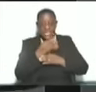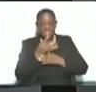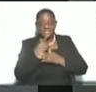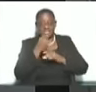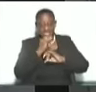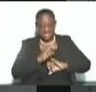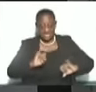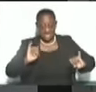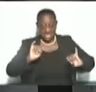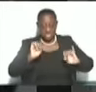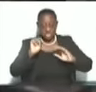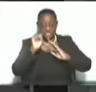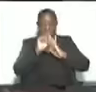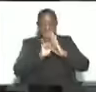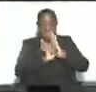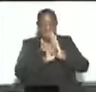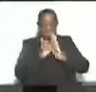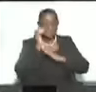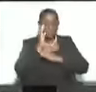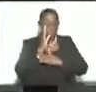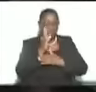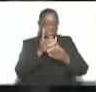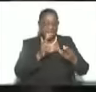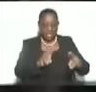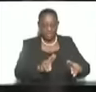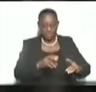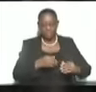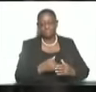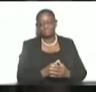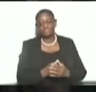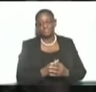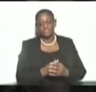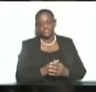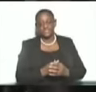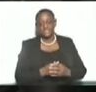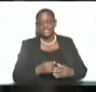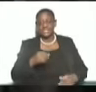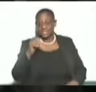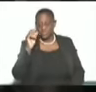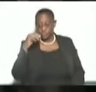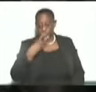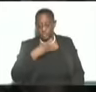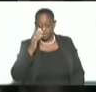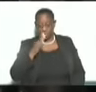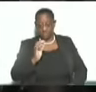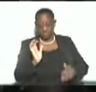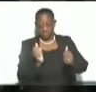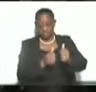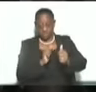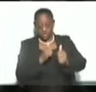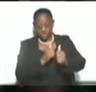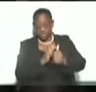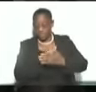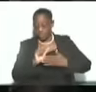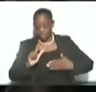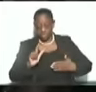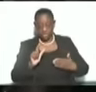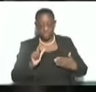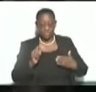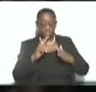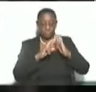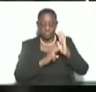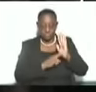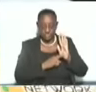international standards will be enforced for this one. So we're going to be following the international criteria from the International Powerlifting